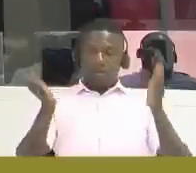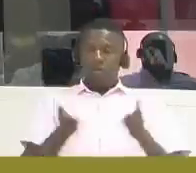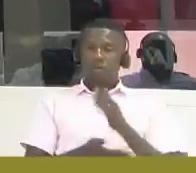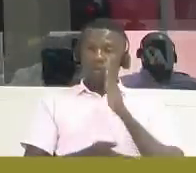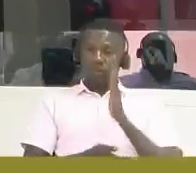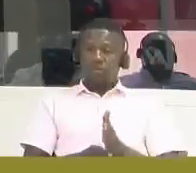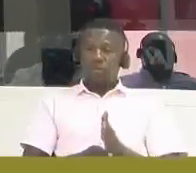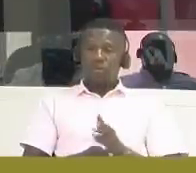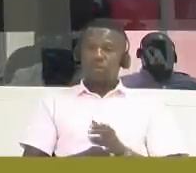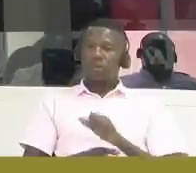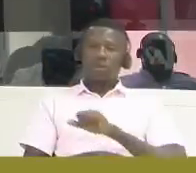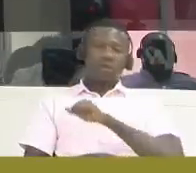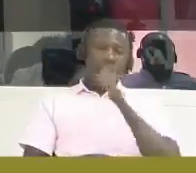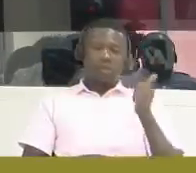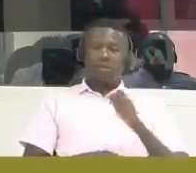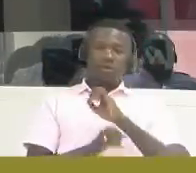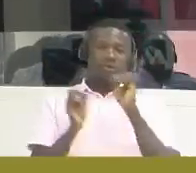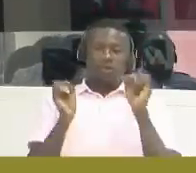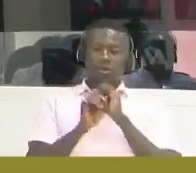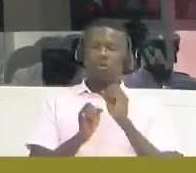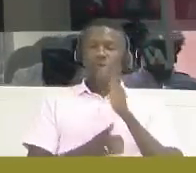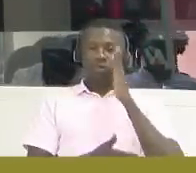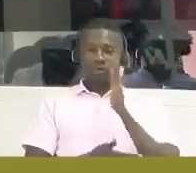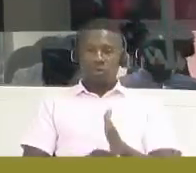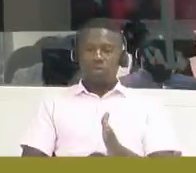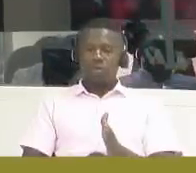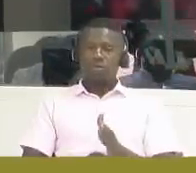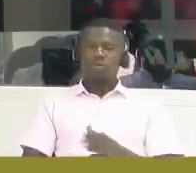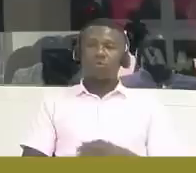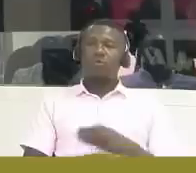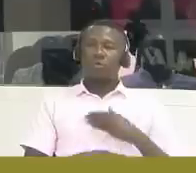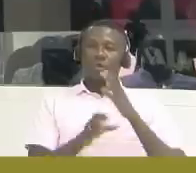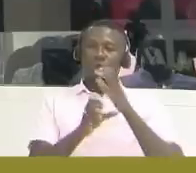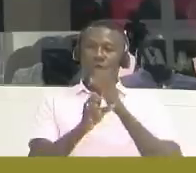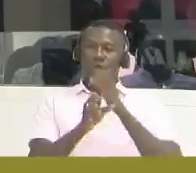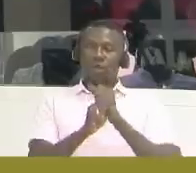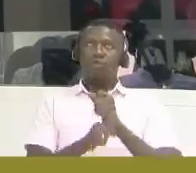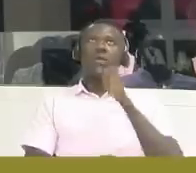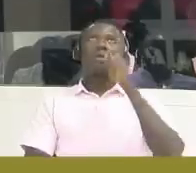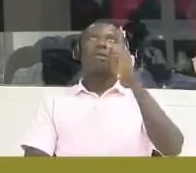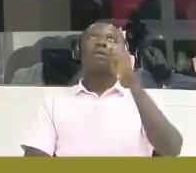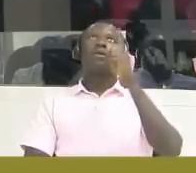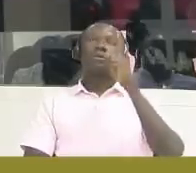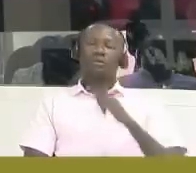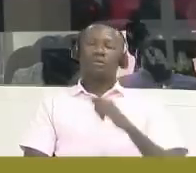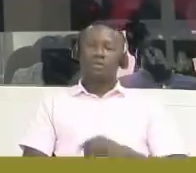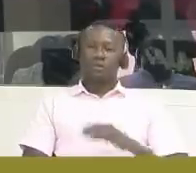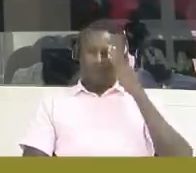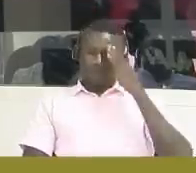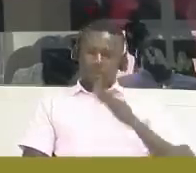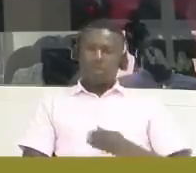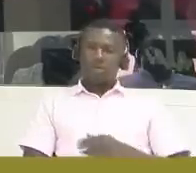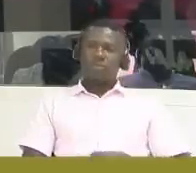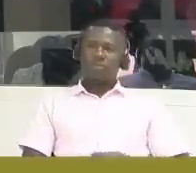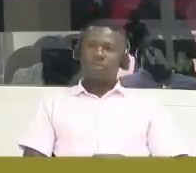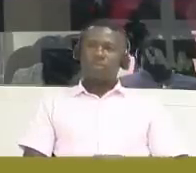The whole truth. And nothing but the truth. And nothing but the truth. So help me God. So help me God.